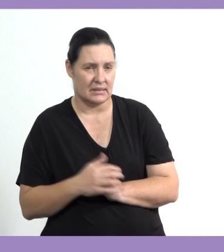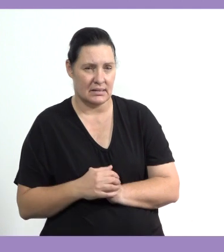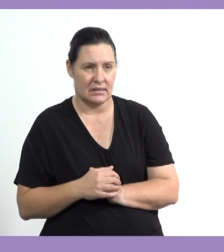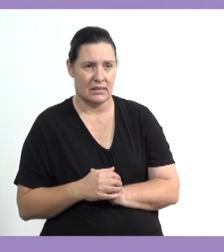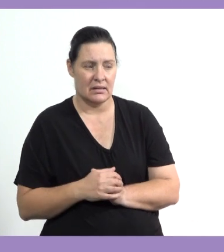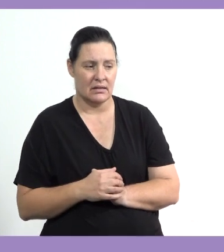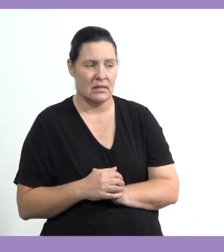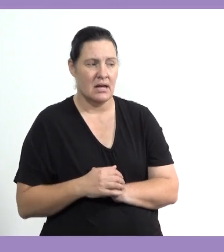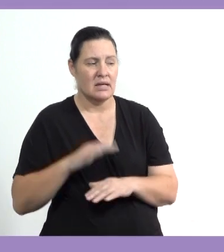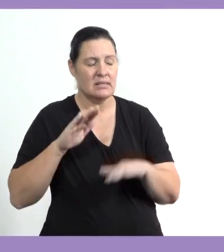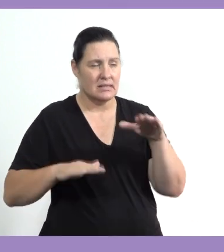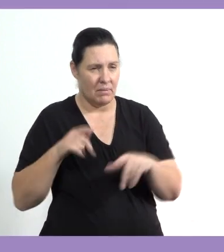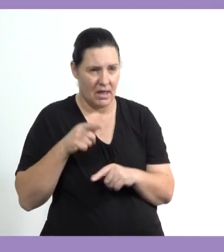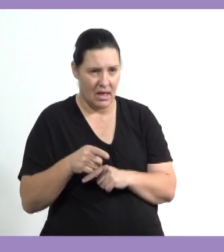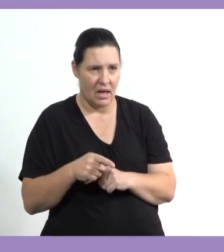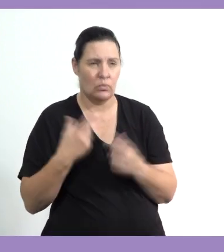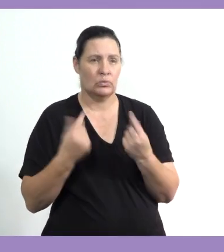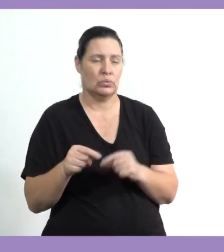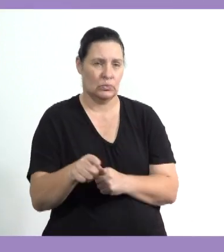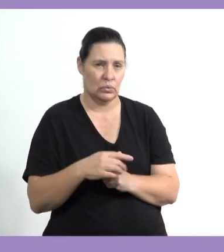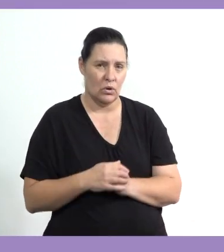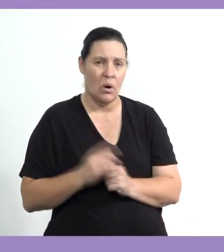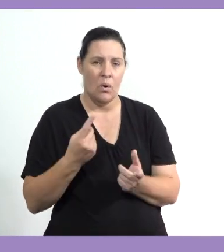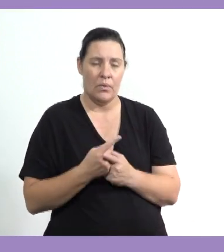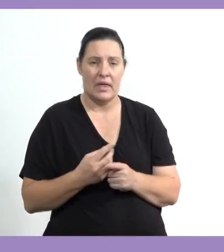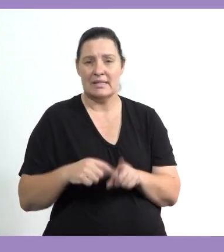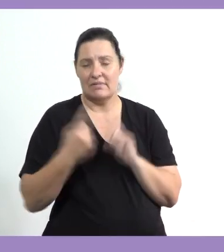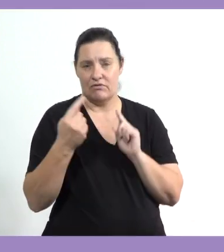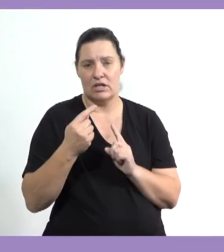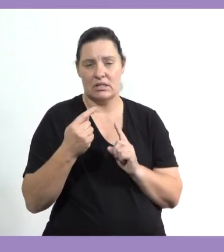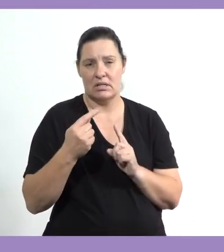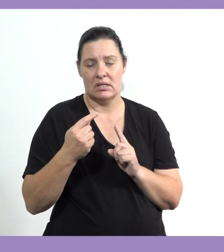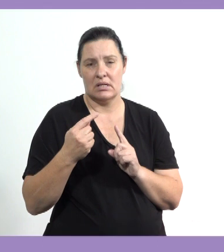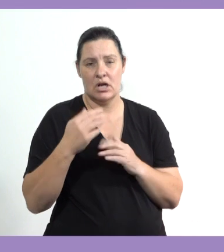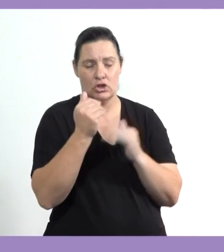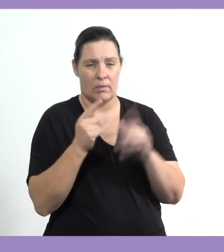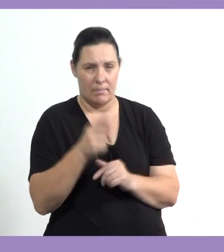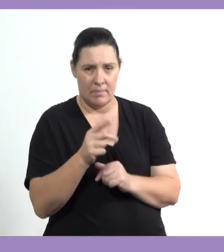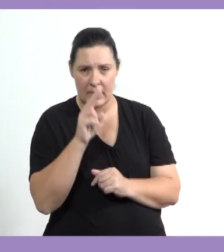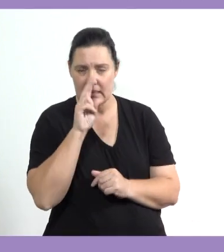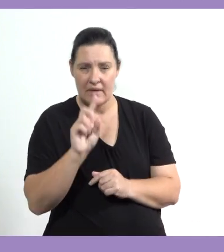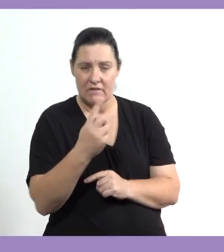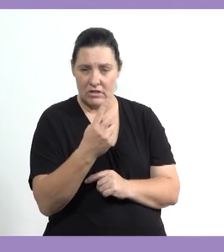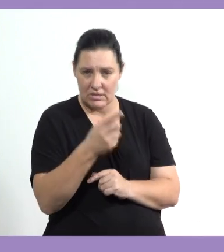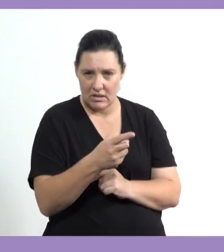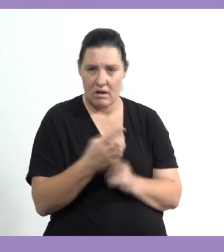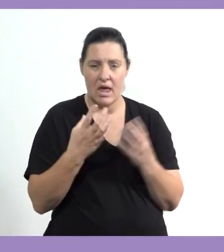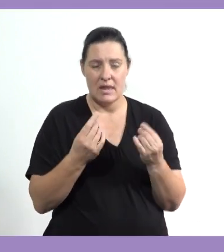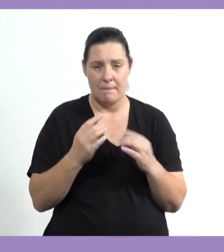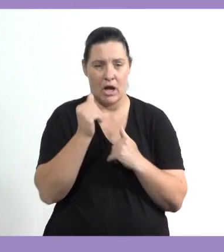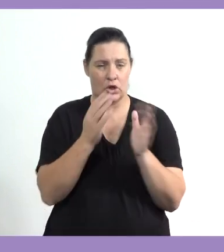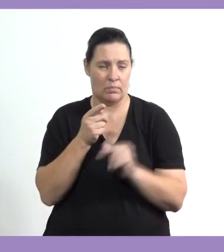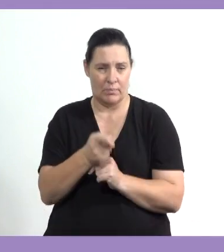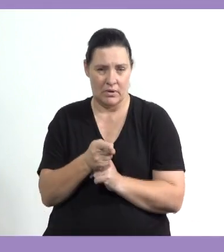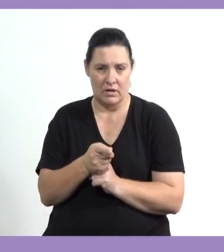one, which is similar to the one that we just did, but with different shapes. So if we look at the first, we are now looking at the number